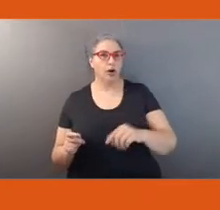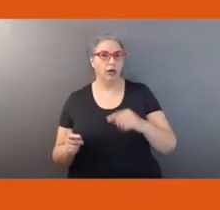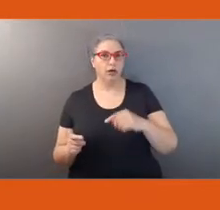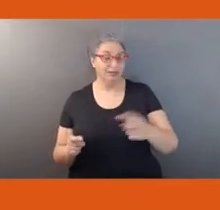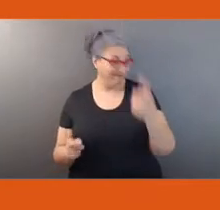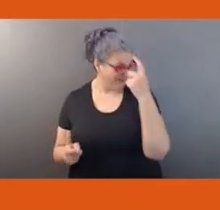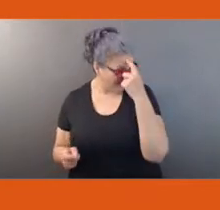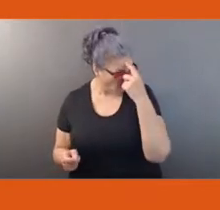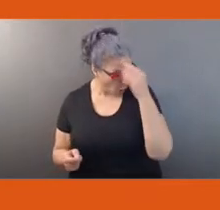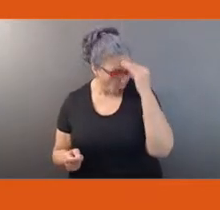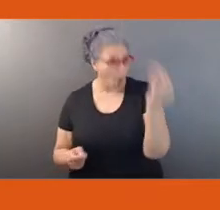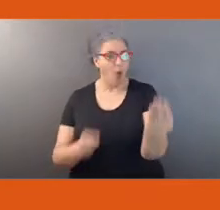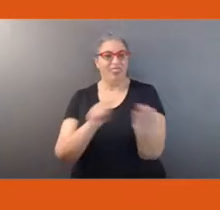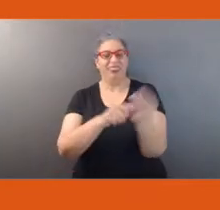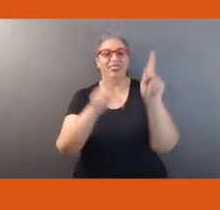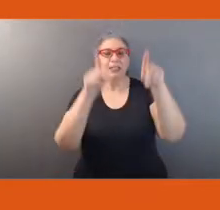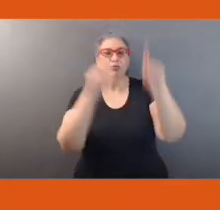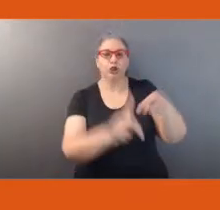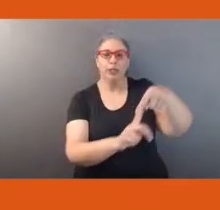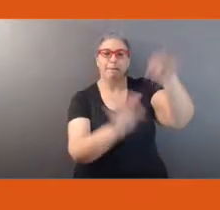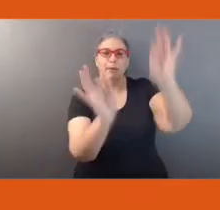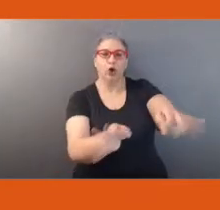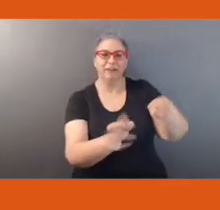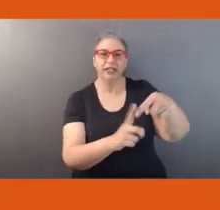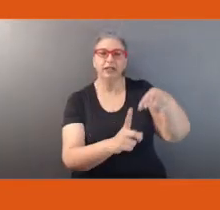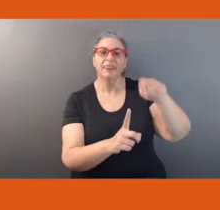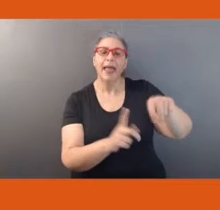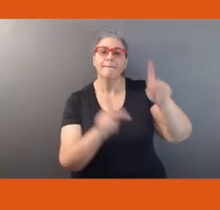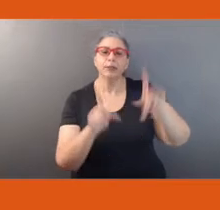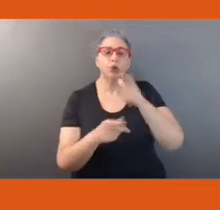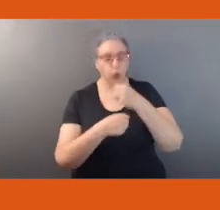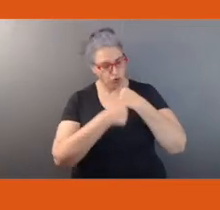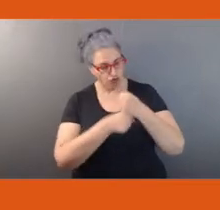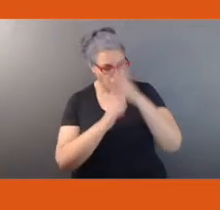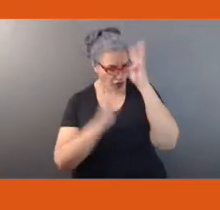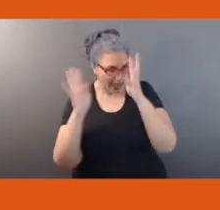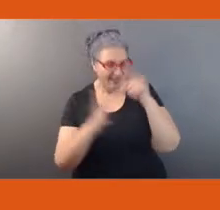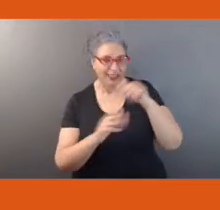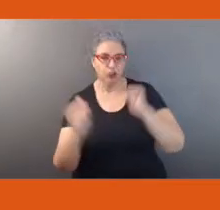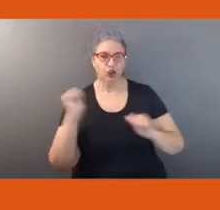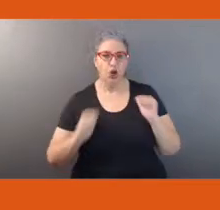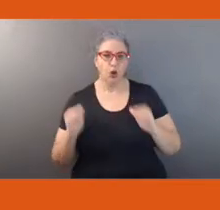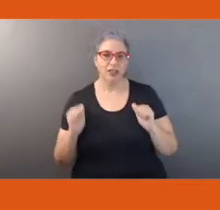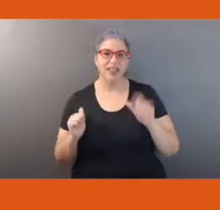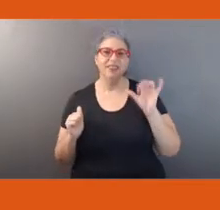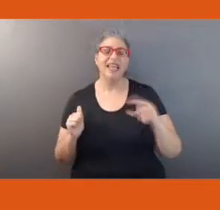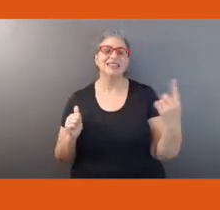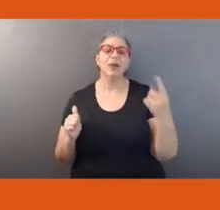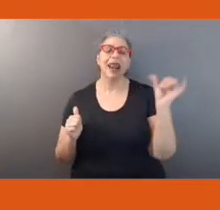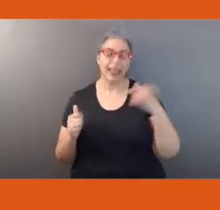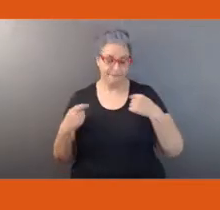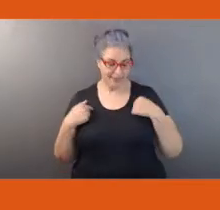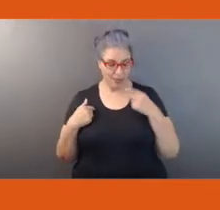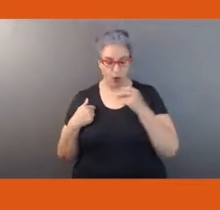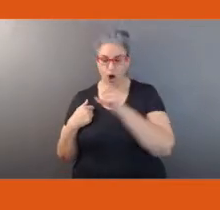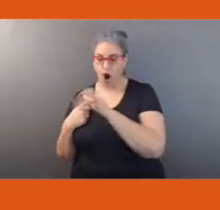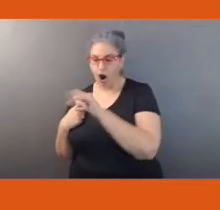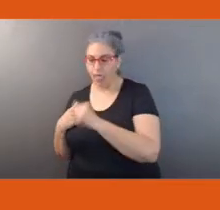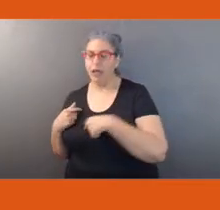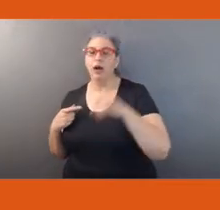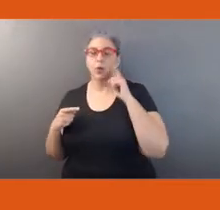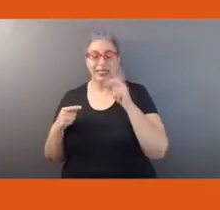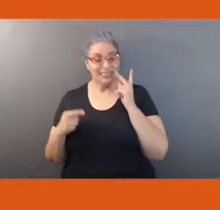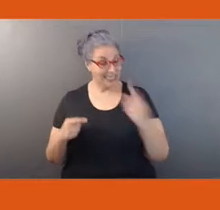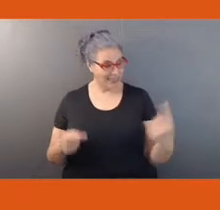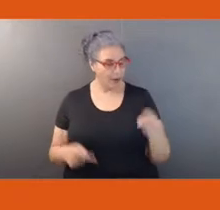the minds of the creators of the shows. So I think that's when, you know, someone like Carla or myself, we come